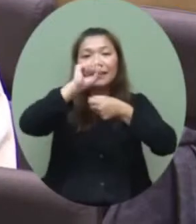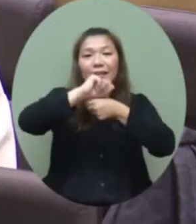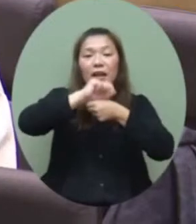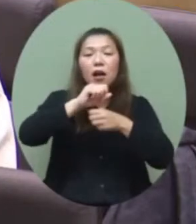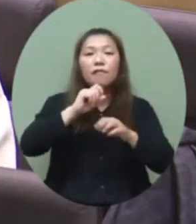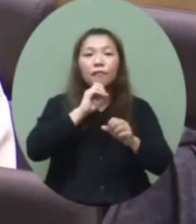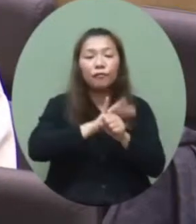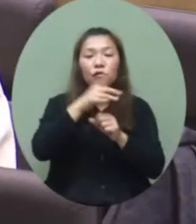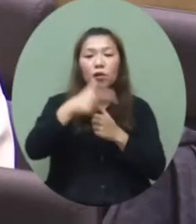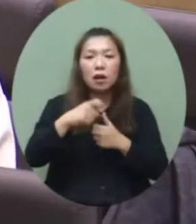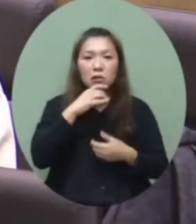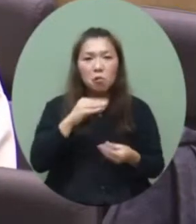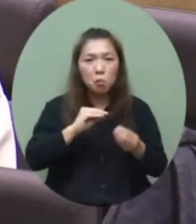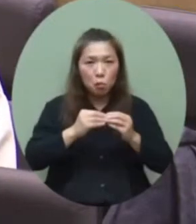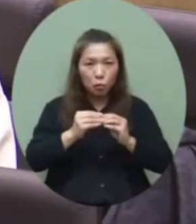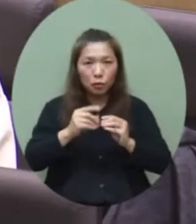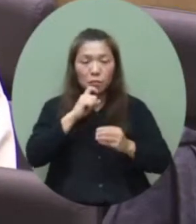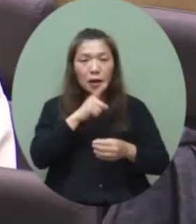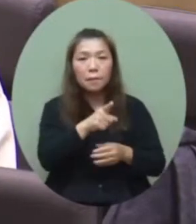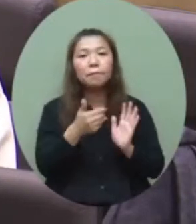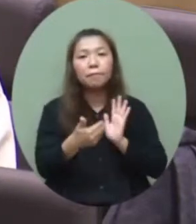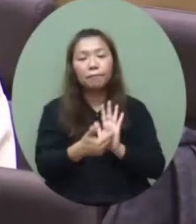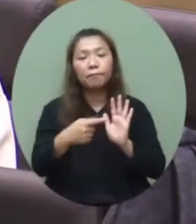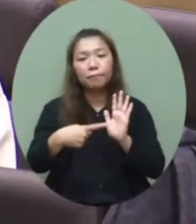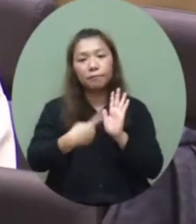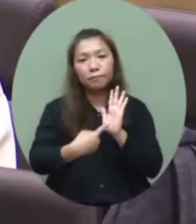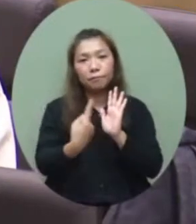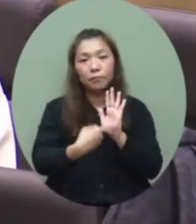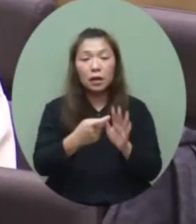the inoculation coverage